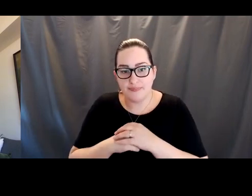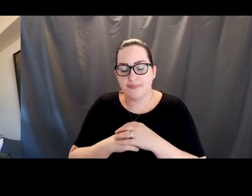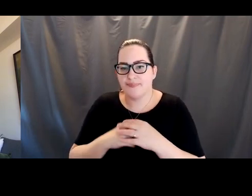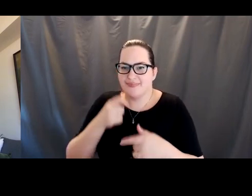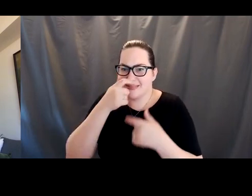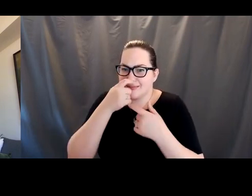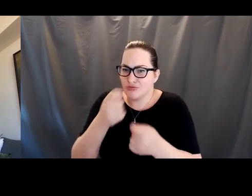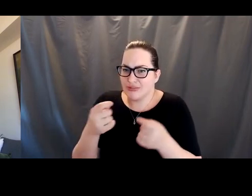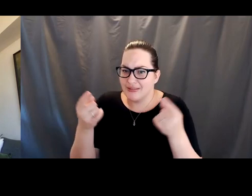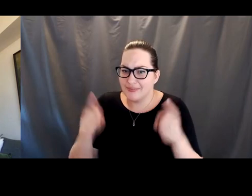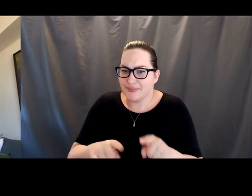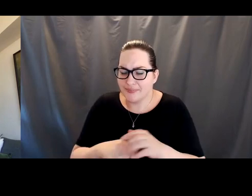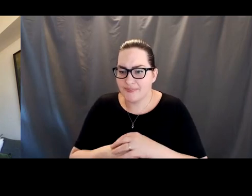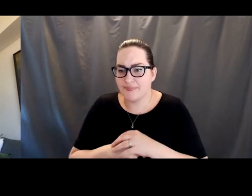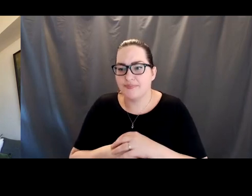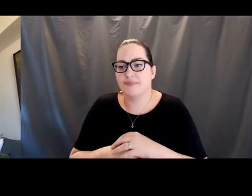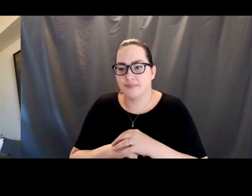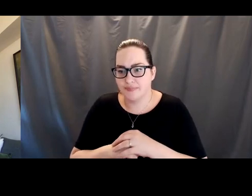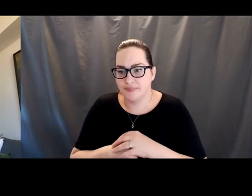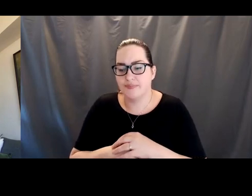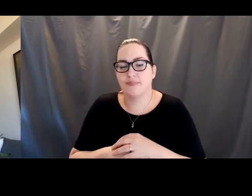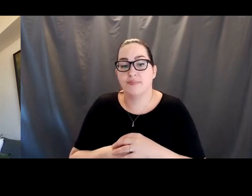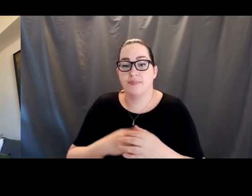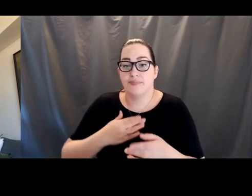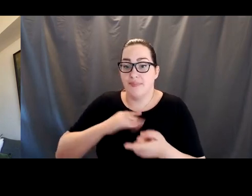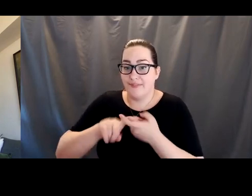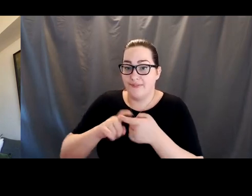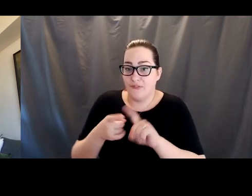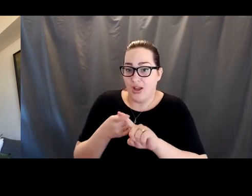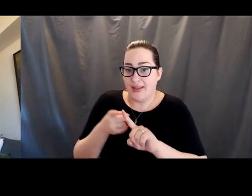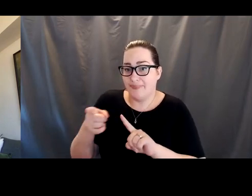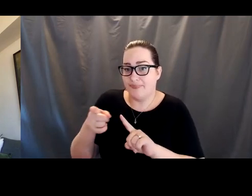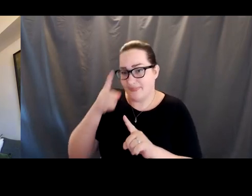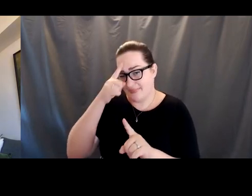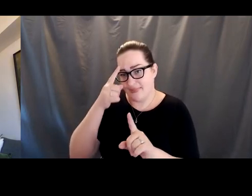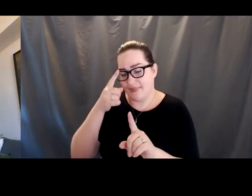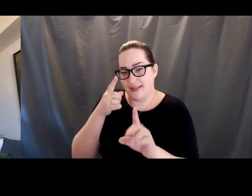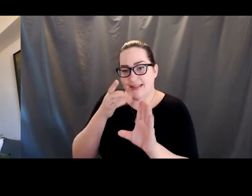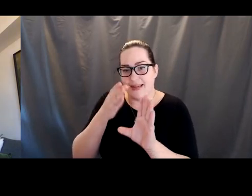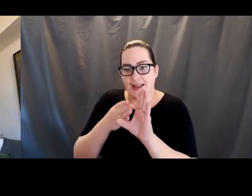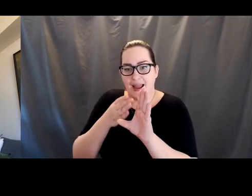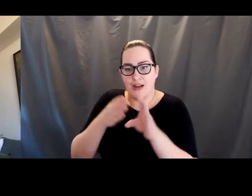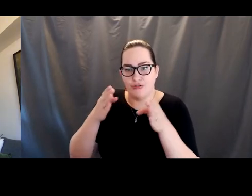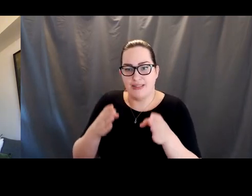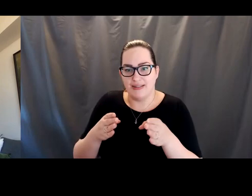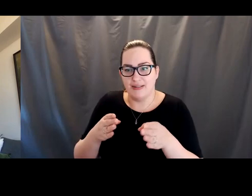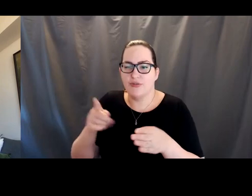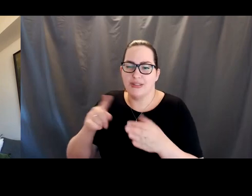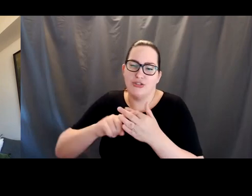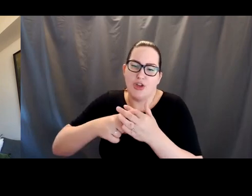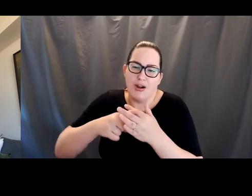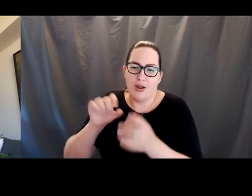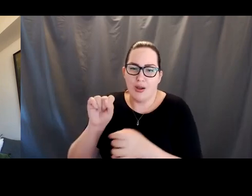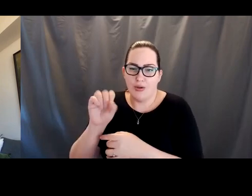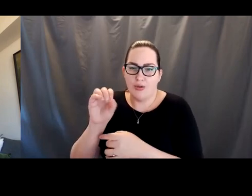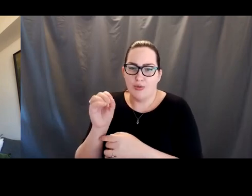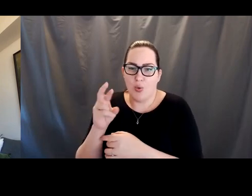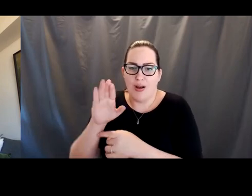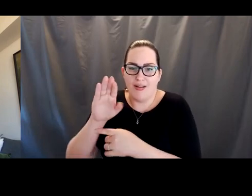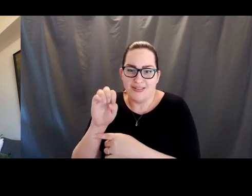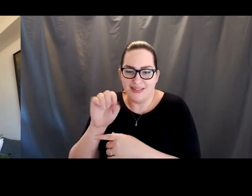happened. A friend of mine, a psychiatrist, actually started out as a source. I ended up calling everyone a friend because they